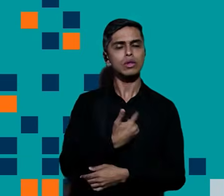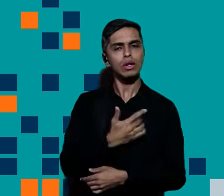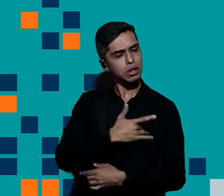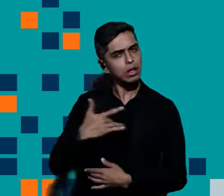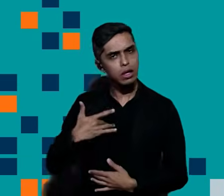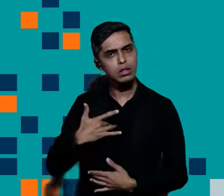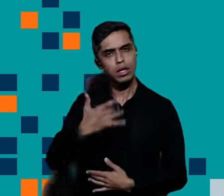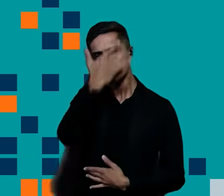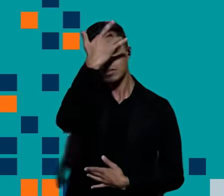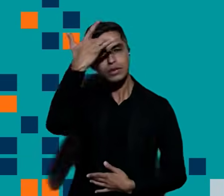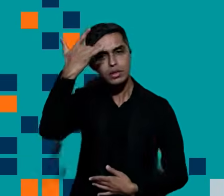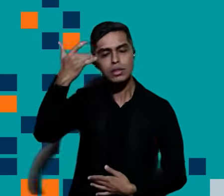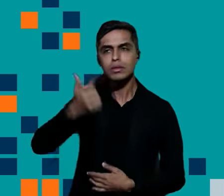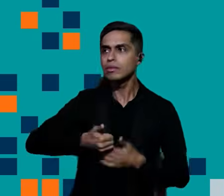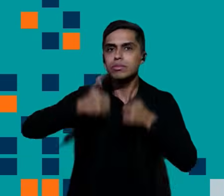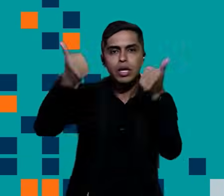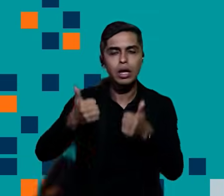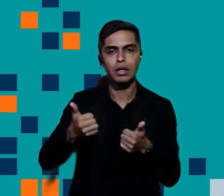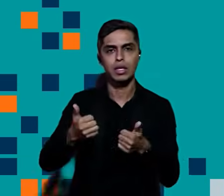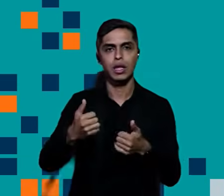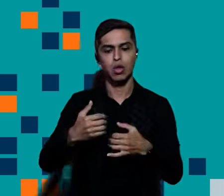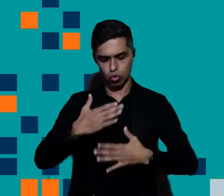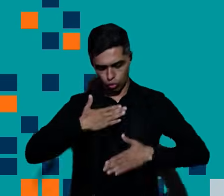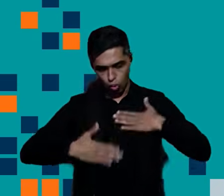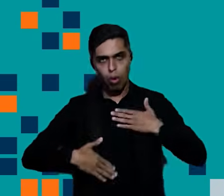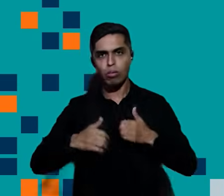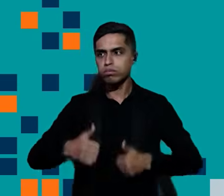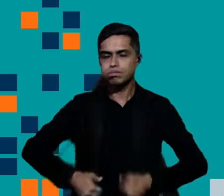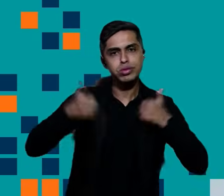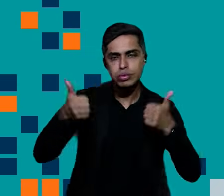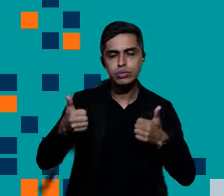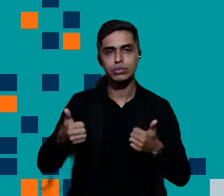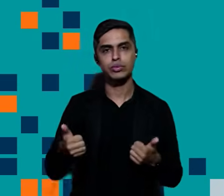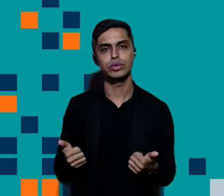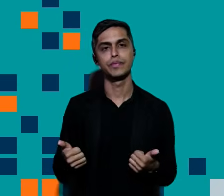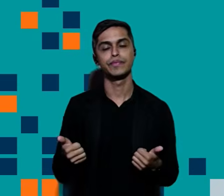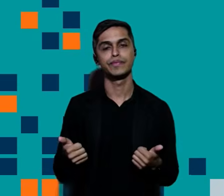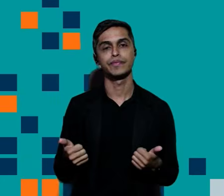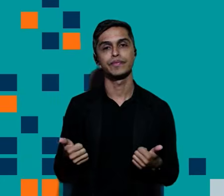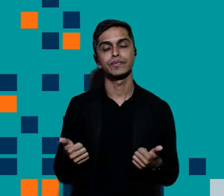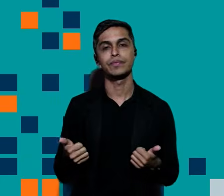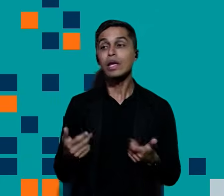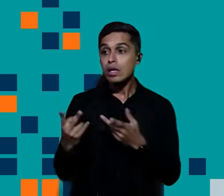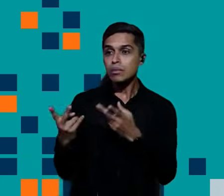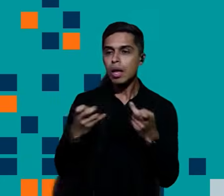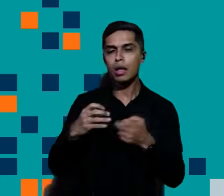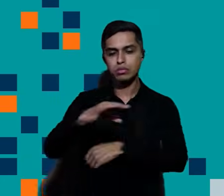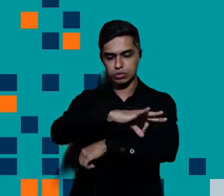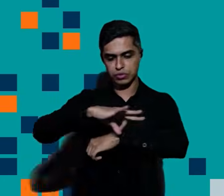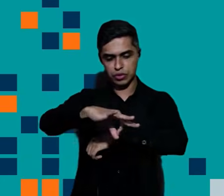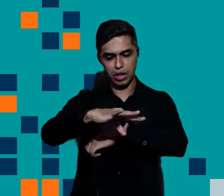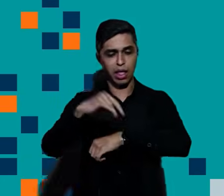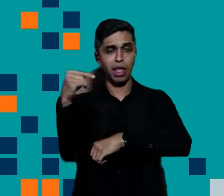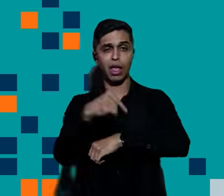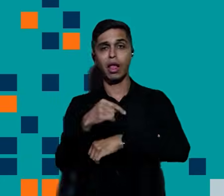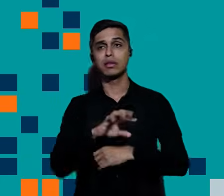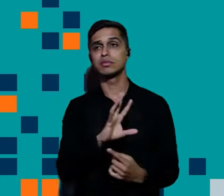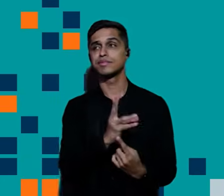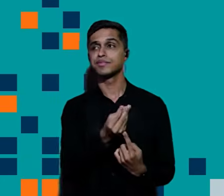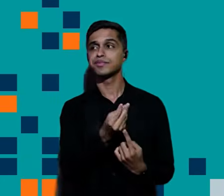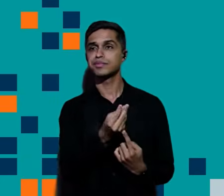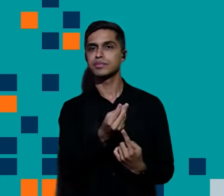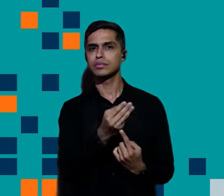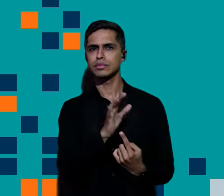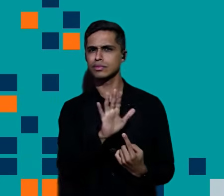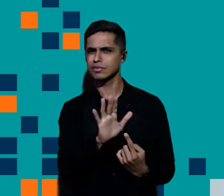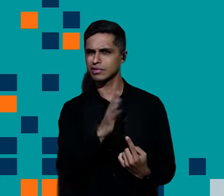well-being. Beginning to view architecture not by what it is, viewing architecture